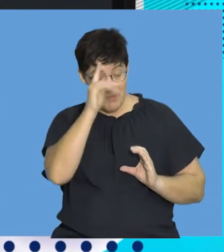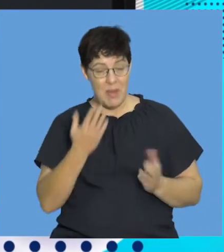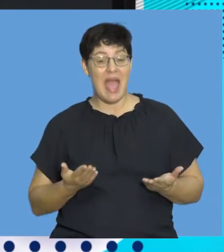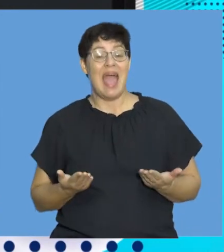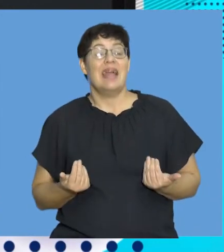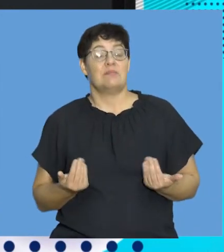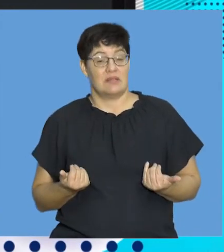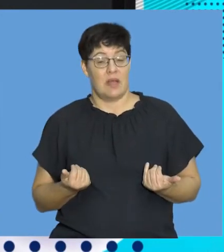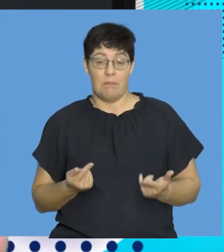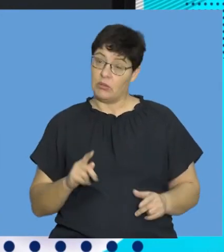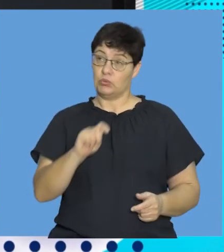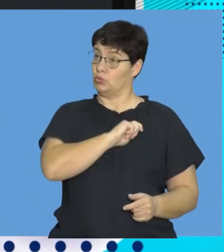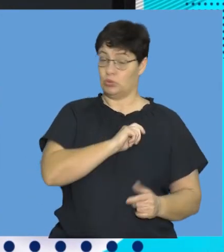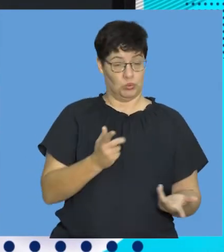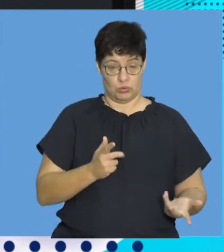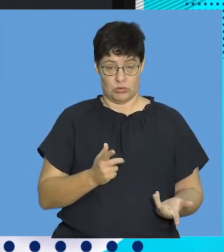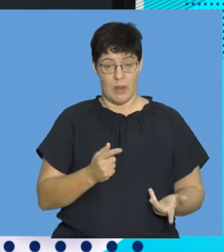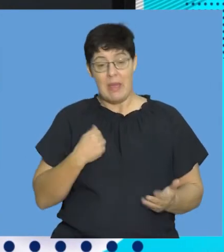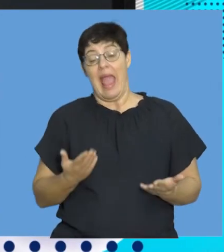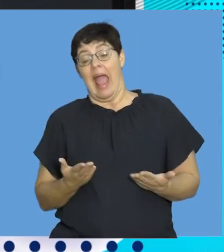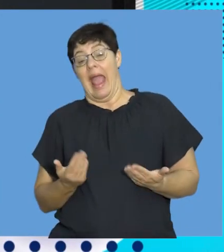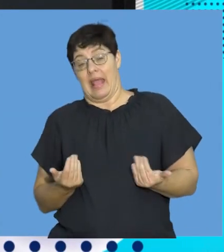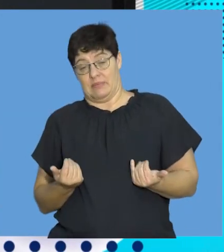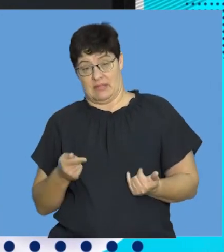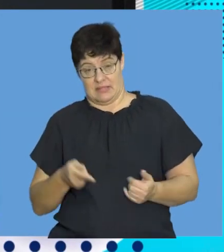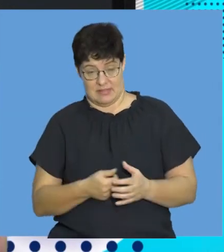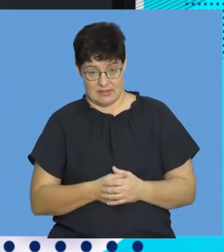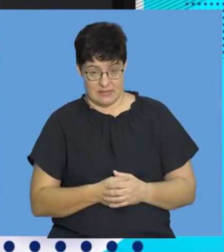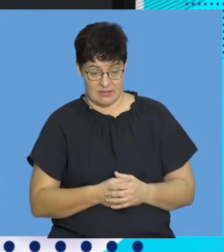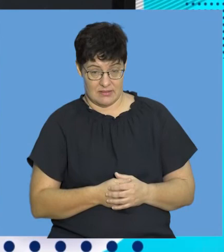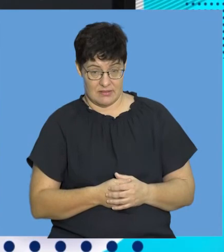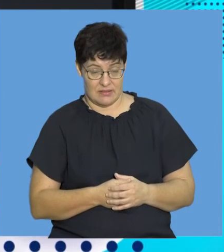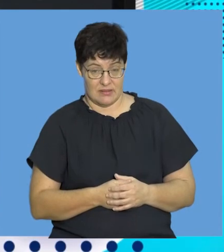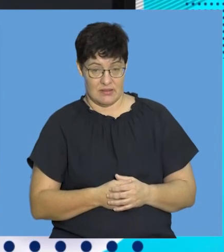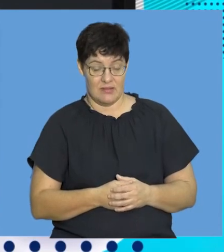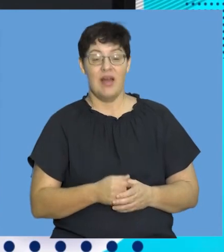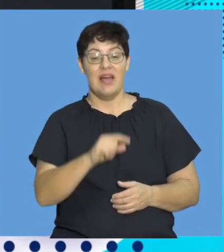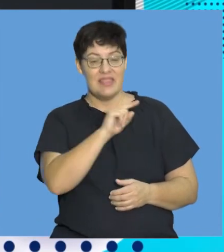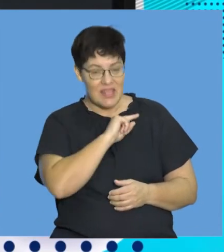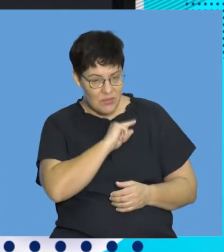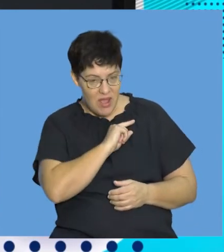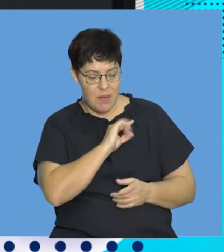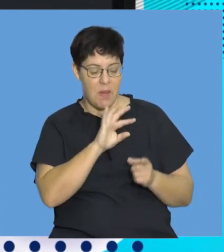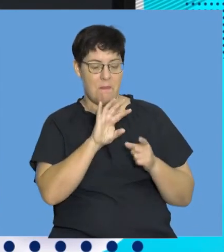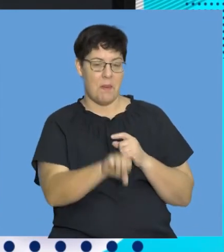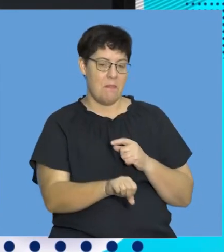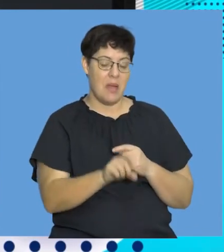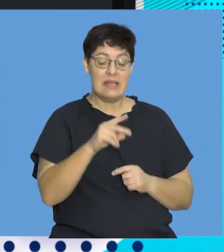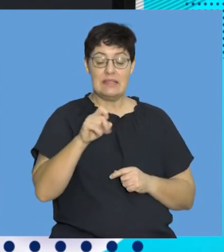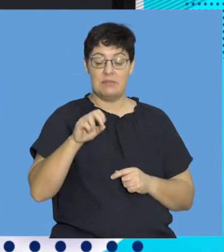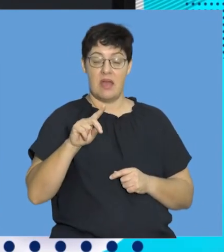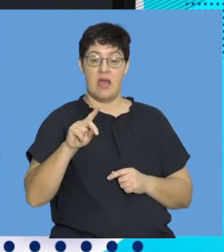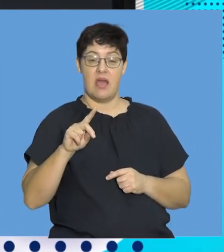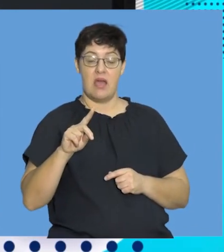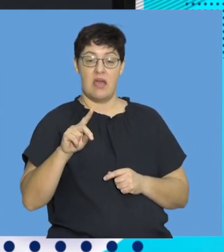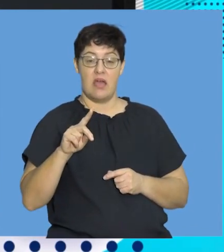it's a forecast, it's not what's actually going to happen. And therefore, you will find out that your debtors